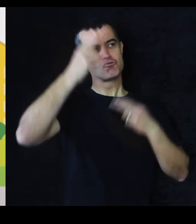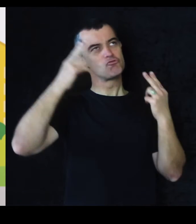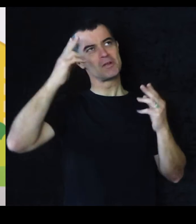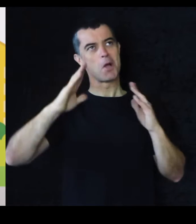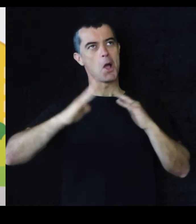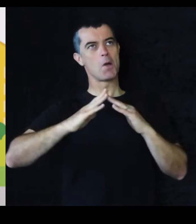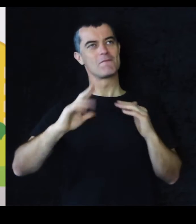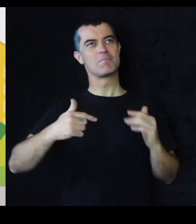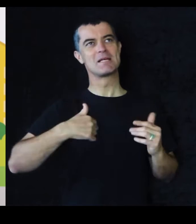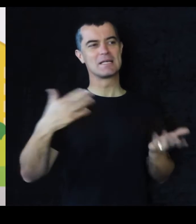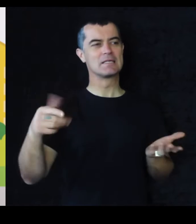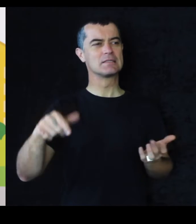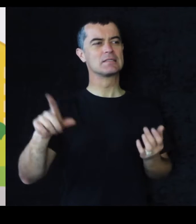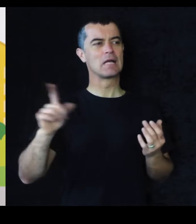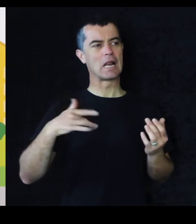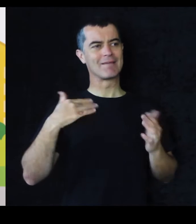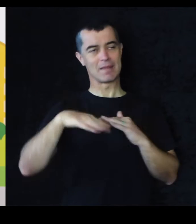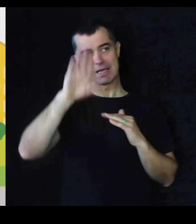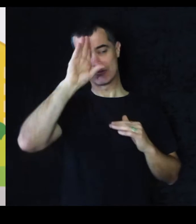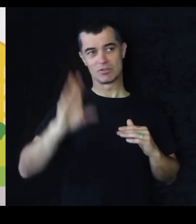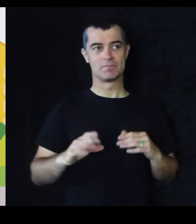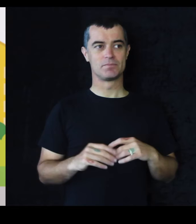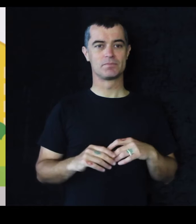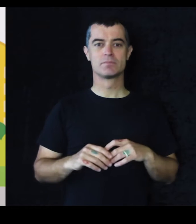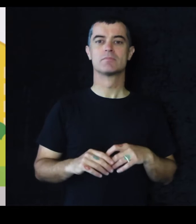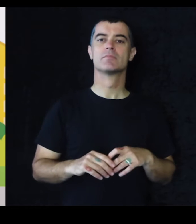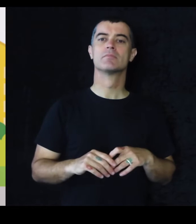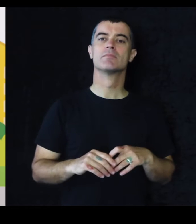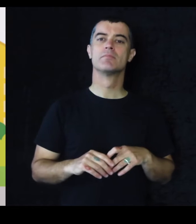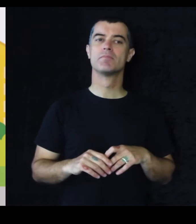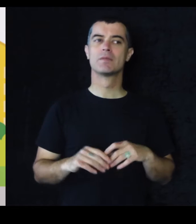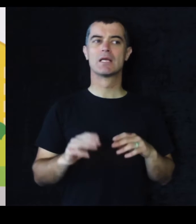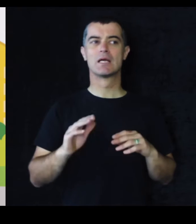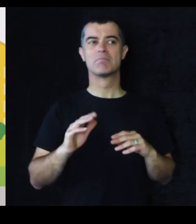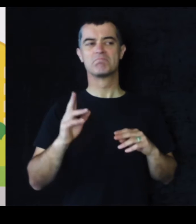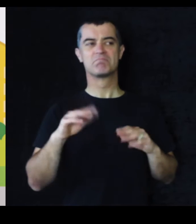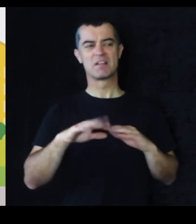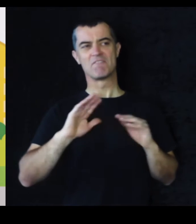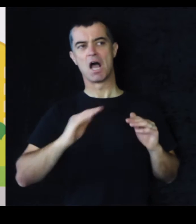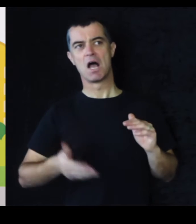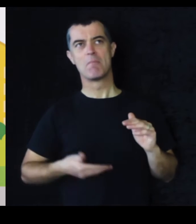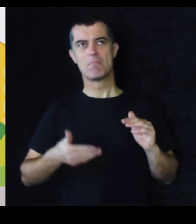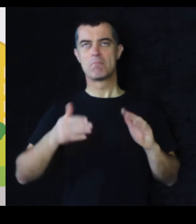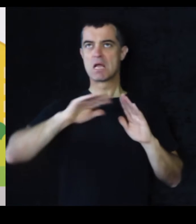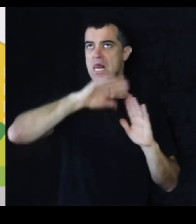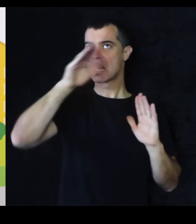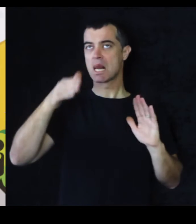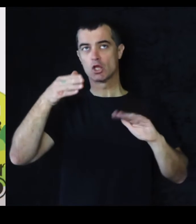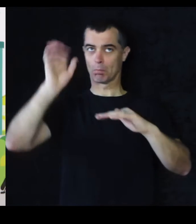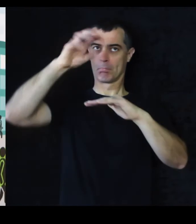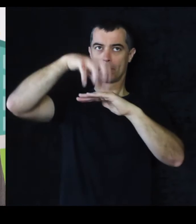me, is to live in the country, in a farmhouse on top of a hill with a long